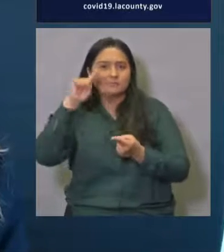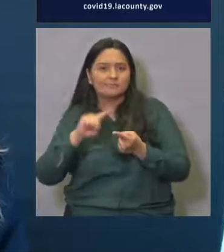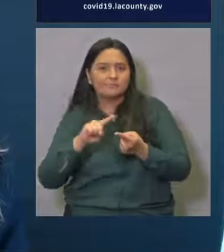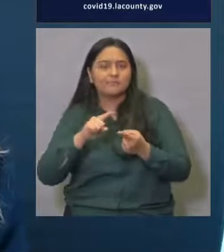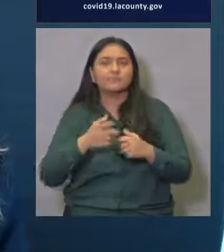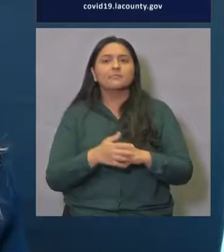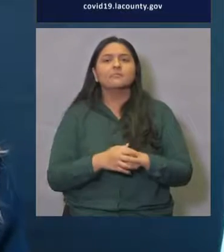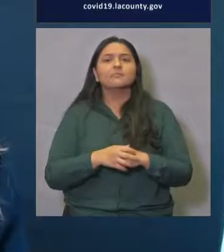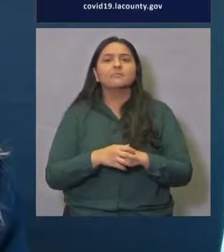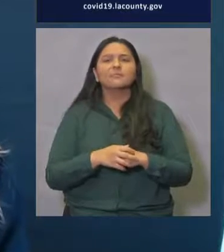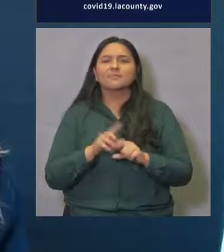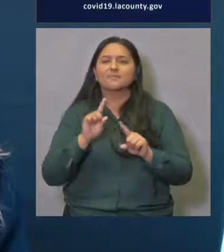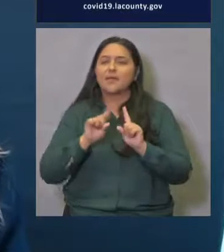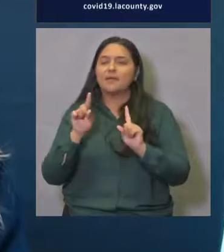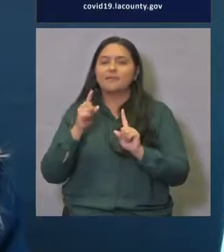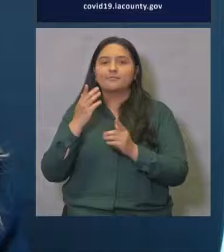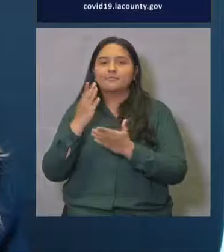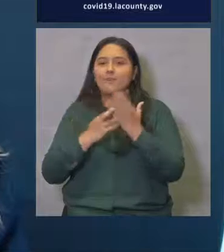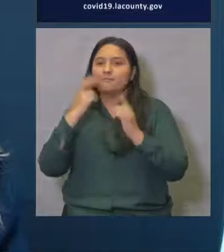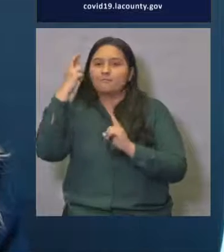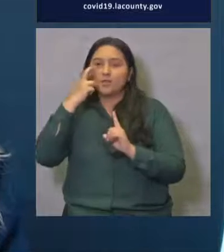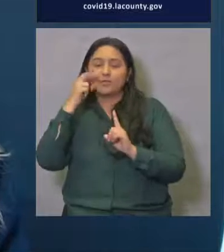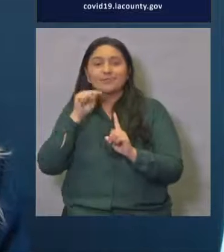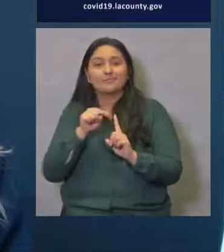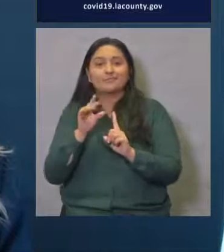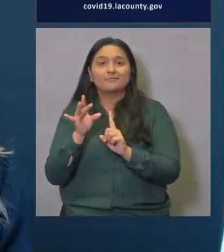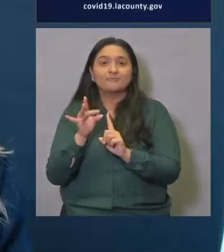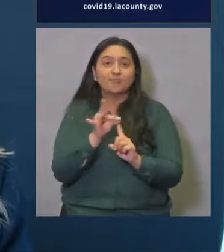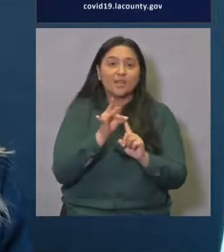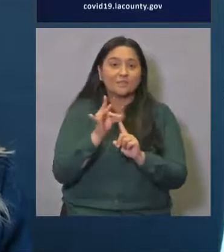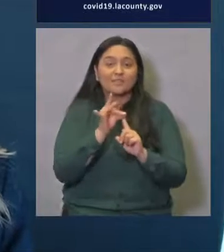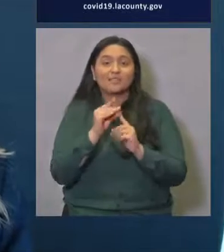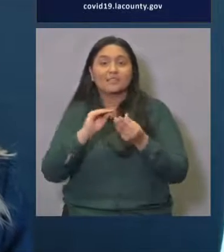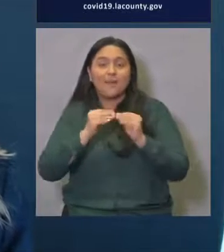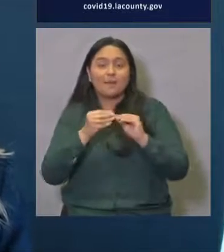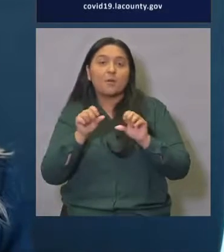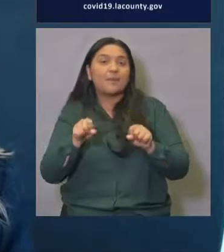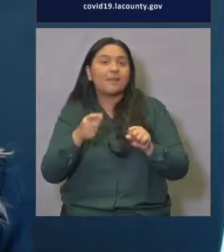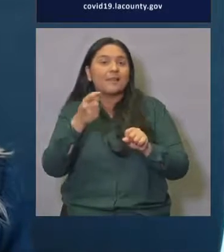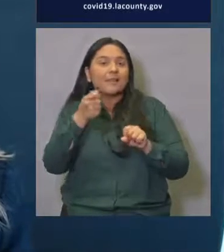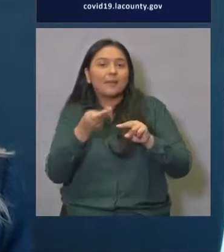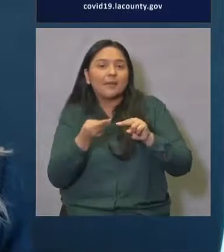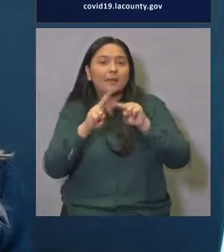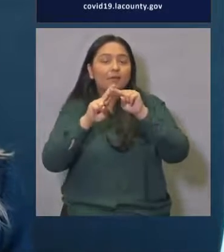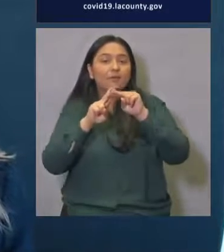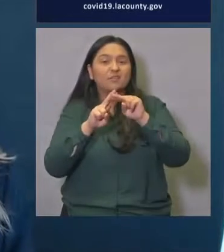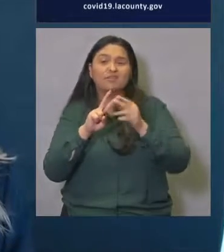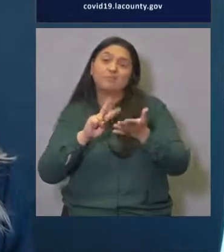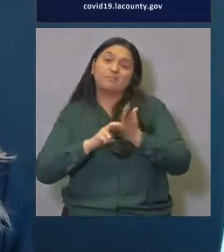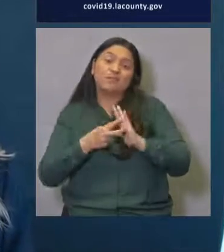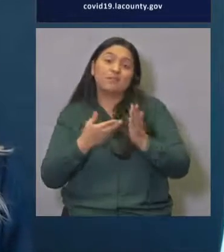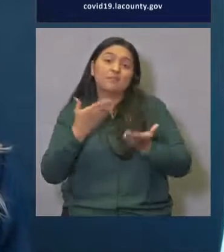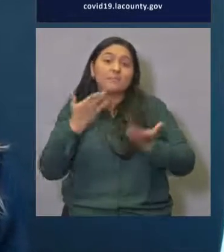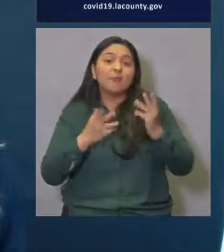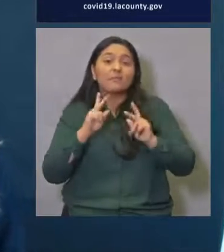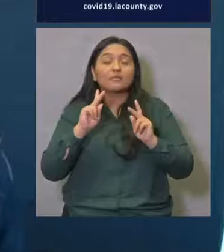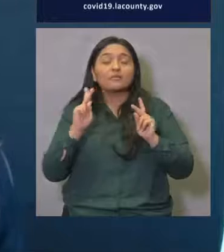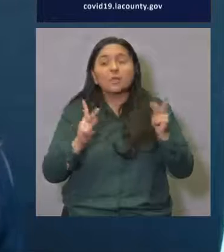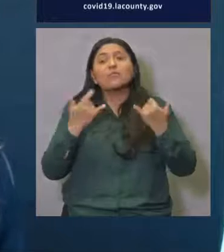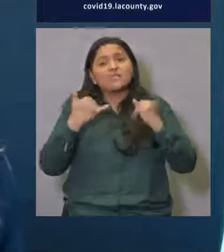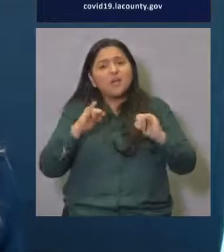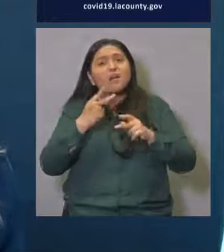why that transmission rate can be slightly increasing. And it might be that people are being just as careful as they always